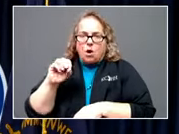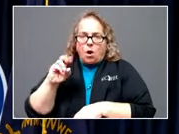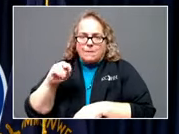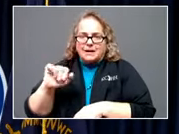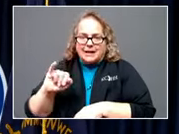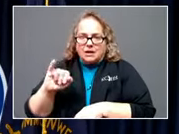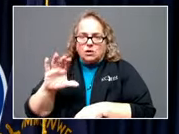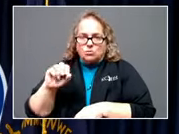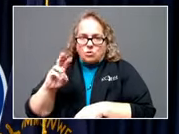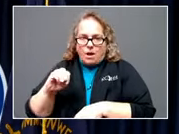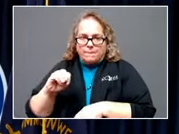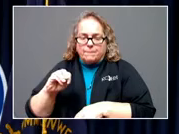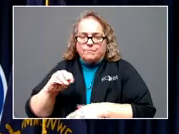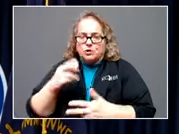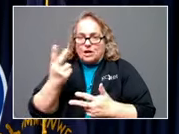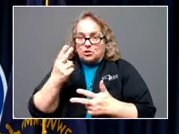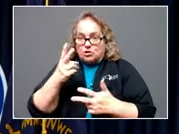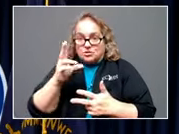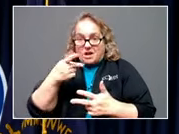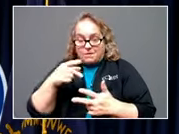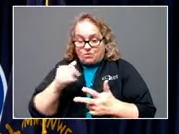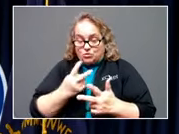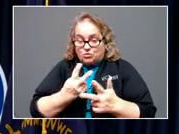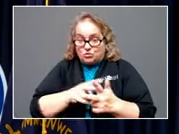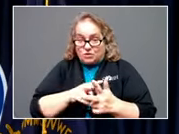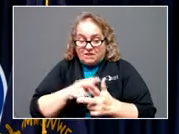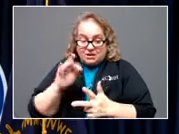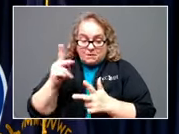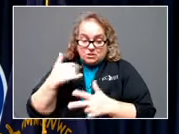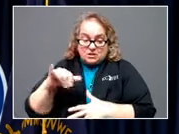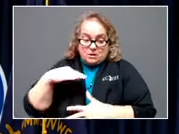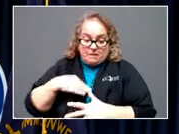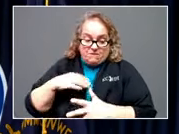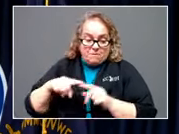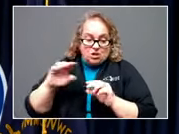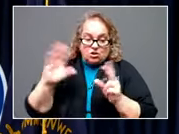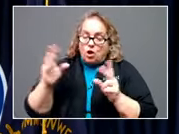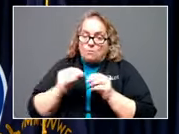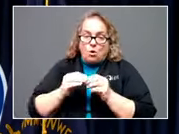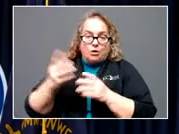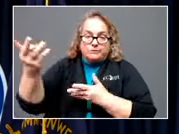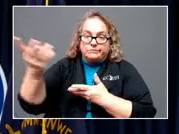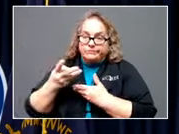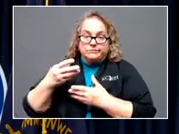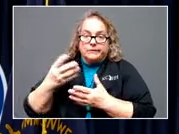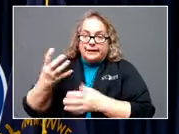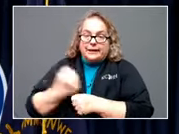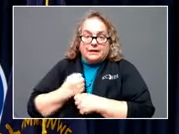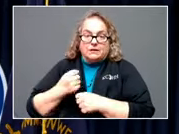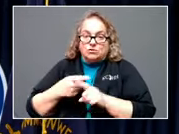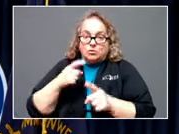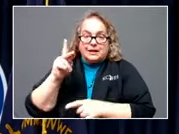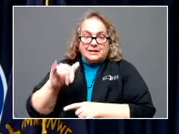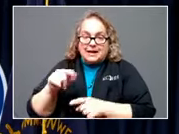two medications they have if they're seeing people still benefit, but there are no more shipments coming into Kentucky as of today. And so there will